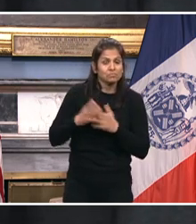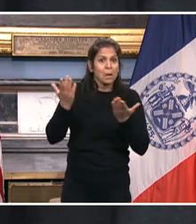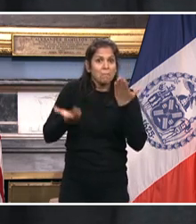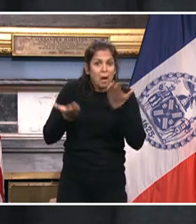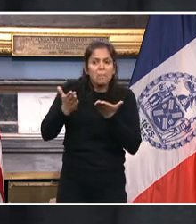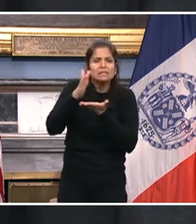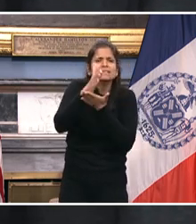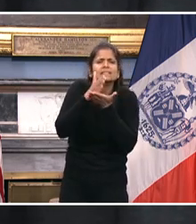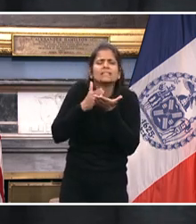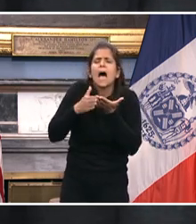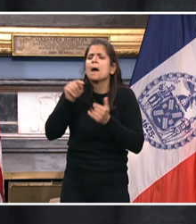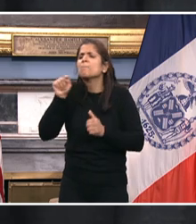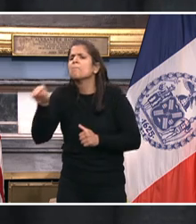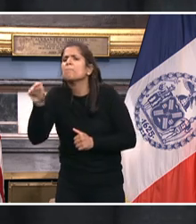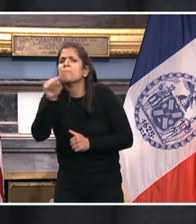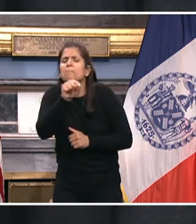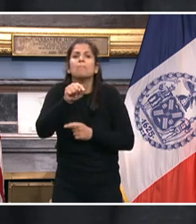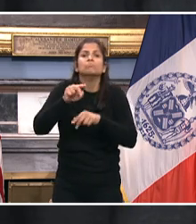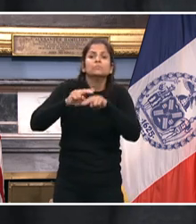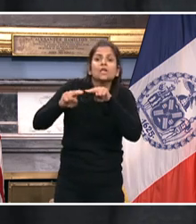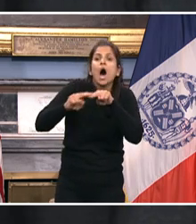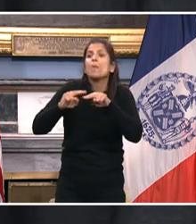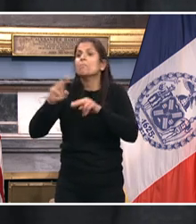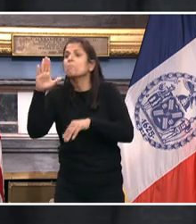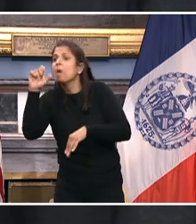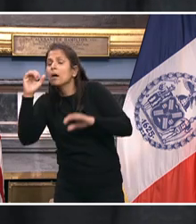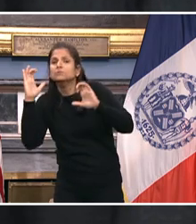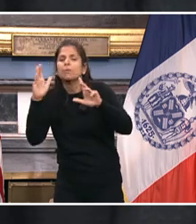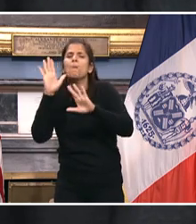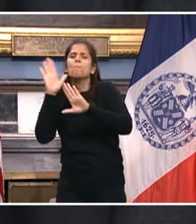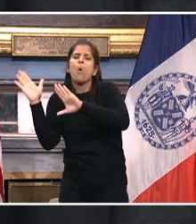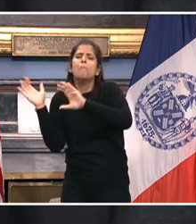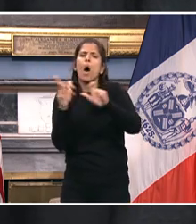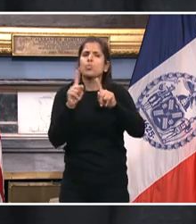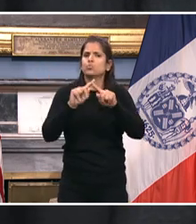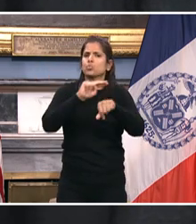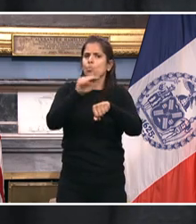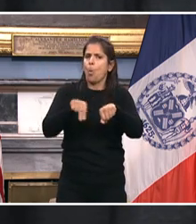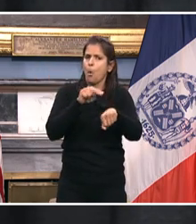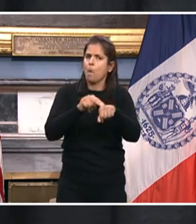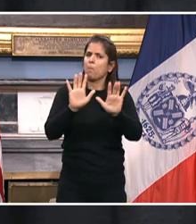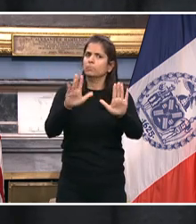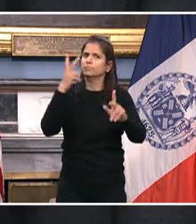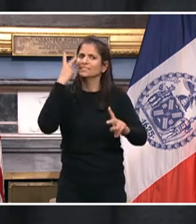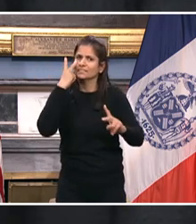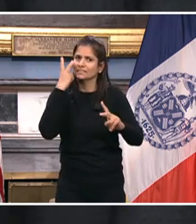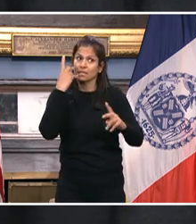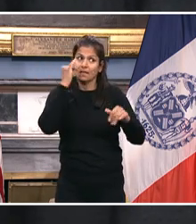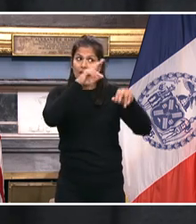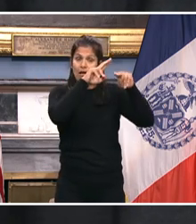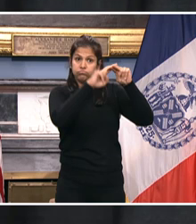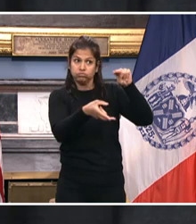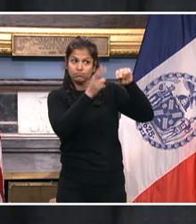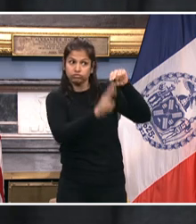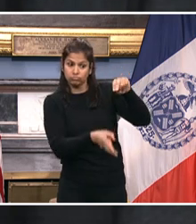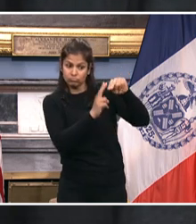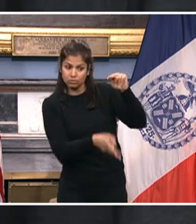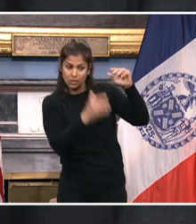worse for a period of time. So that's where I don't want anyone thinking there's a magic date or a guarantee. We've got to all fight